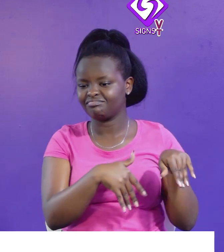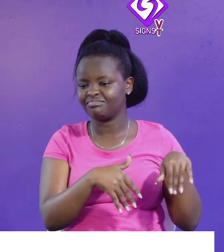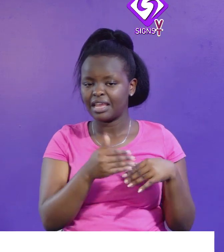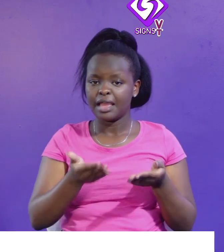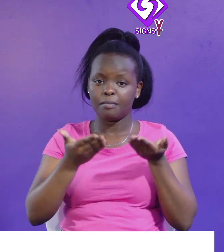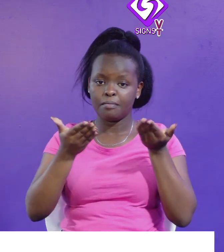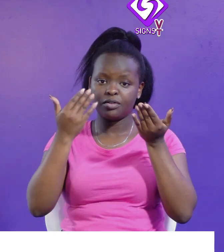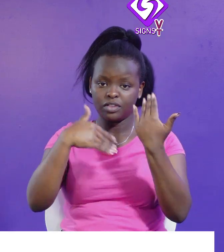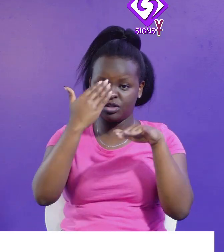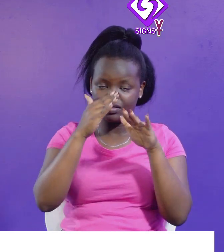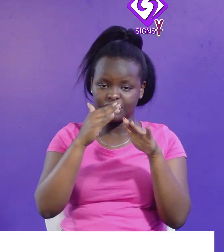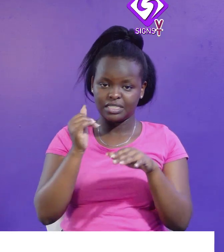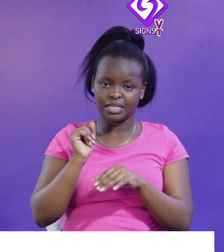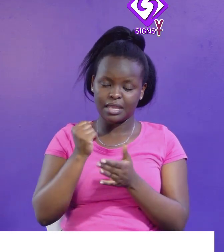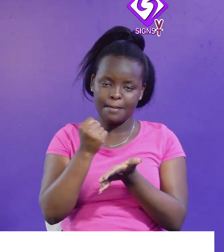university employees.